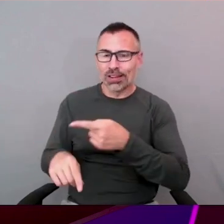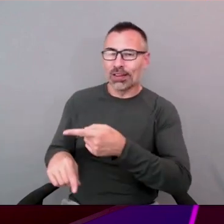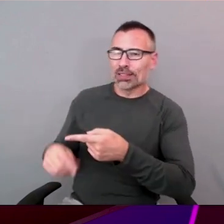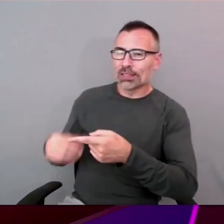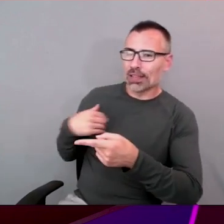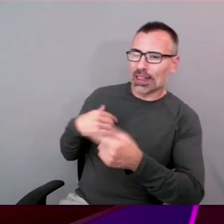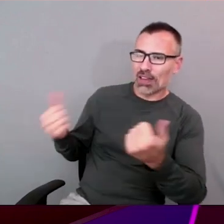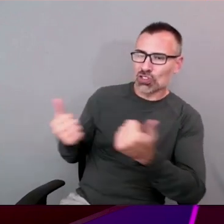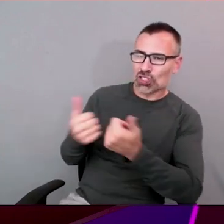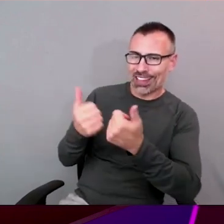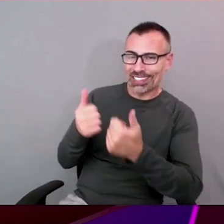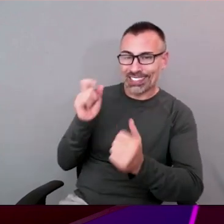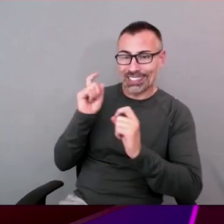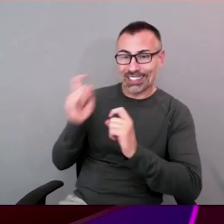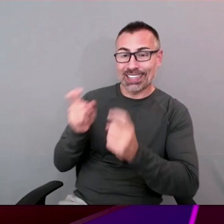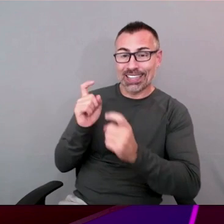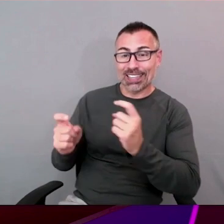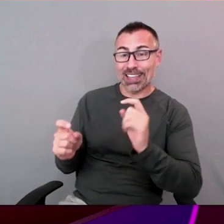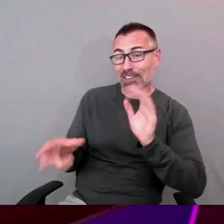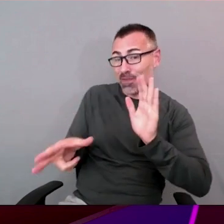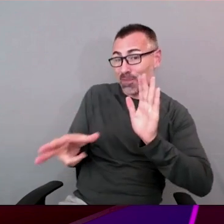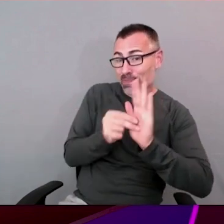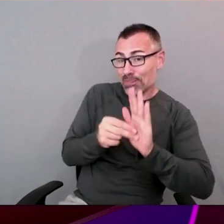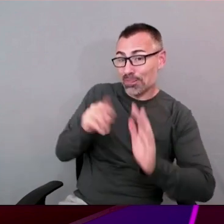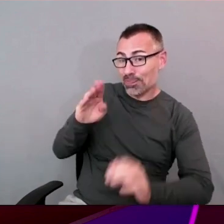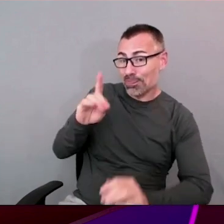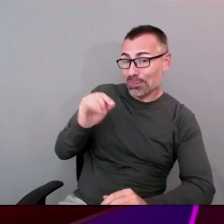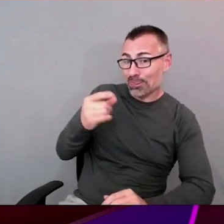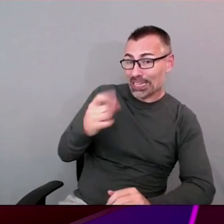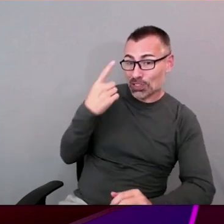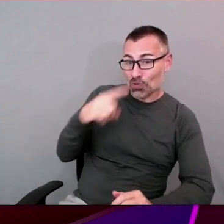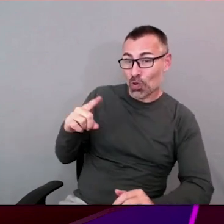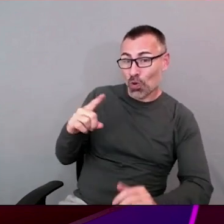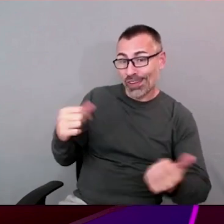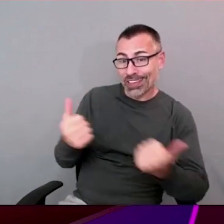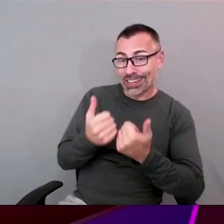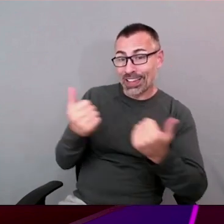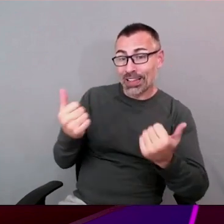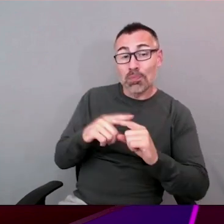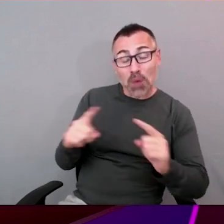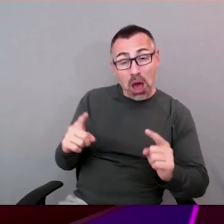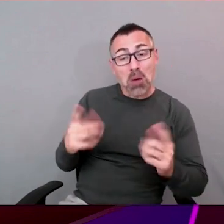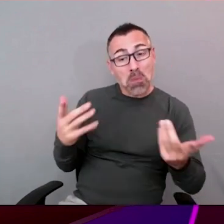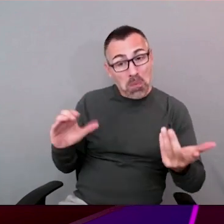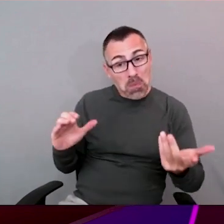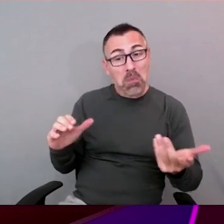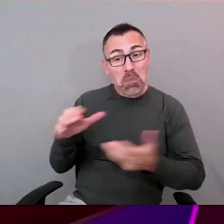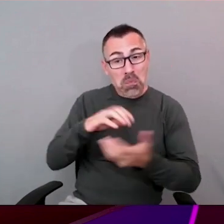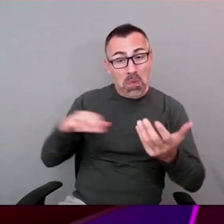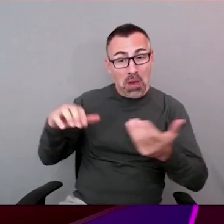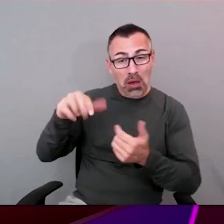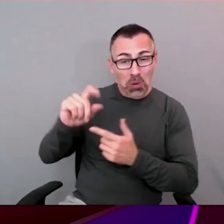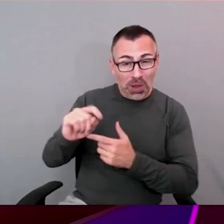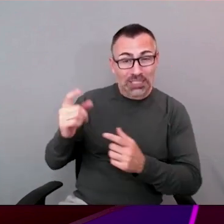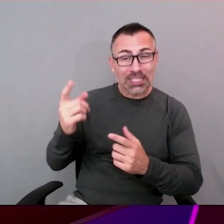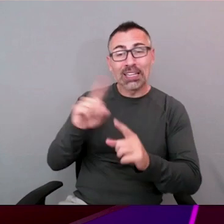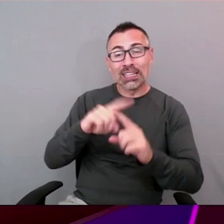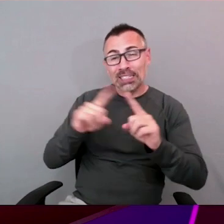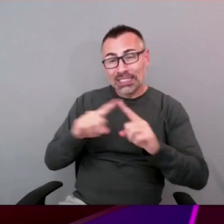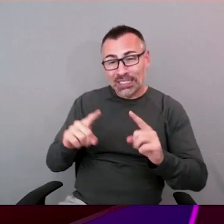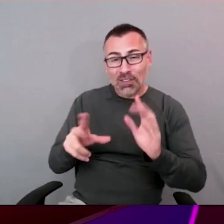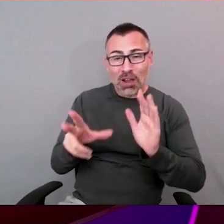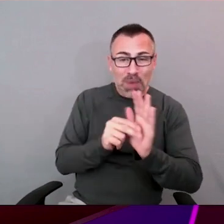badges with the challenges. We're not here to talk about them, but let's go ahead and give them a plug. But CloudQuest has different badges and challenges. There's Solutions Architect